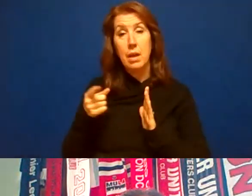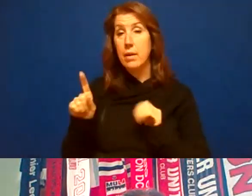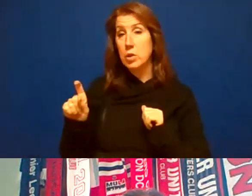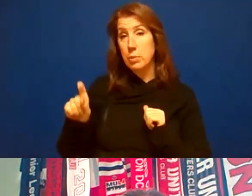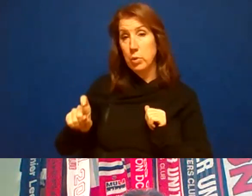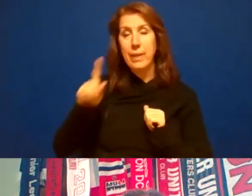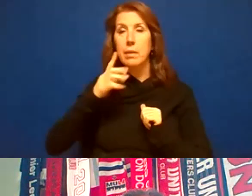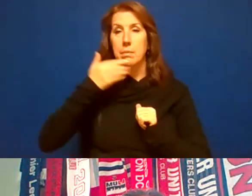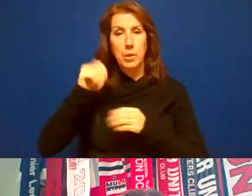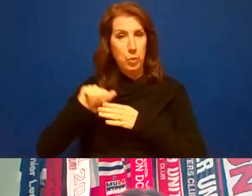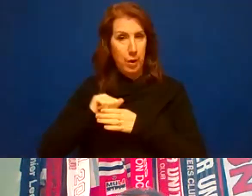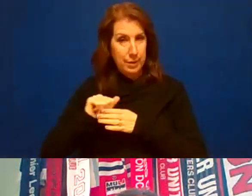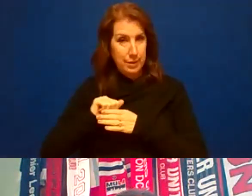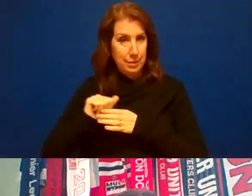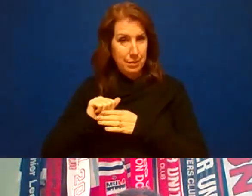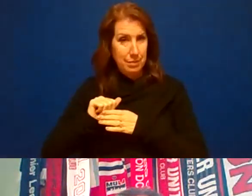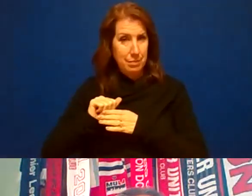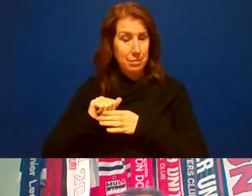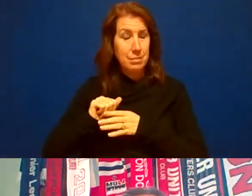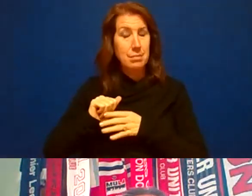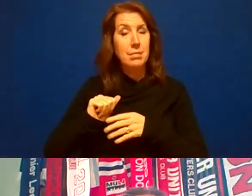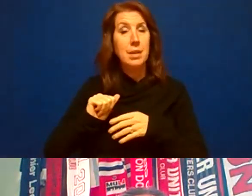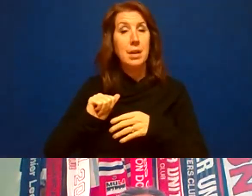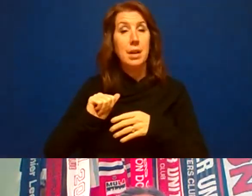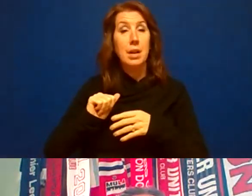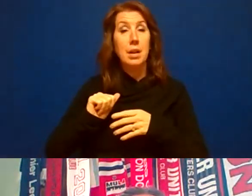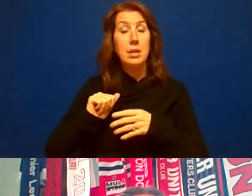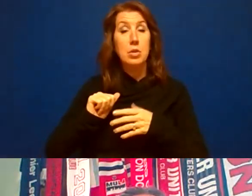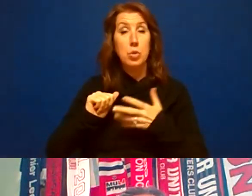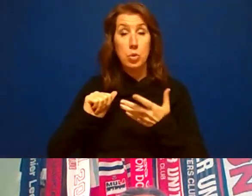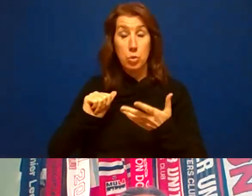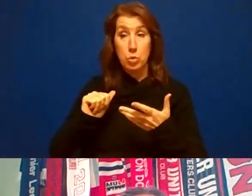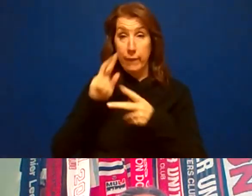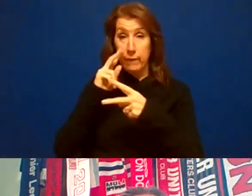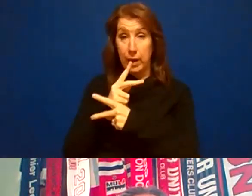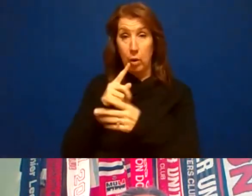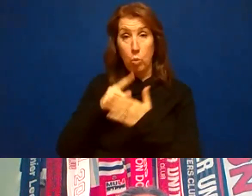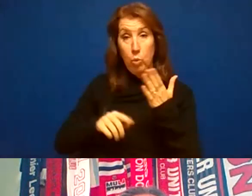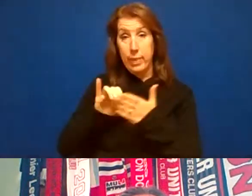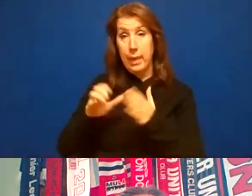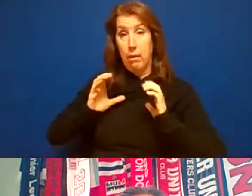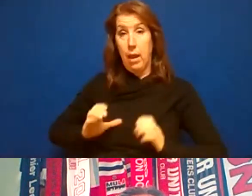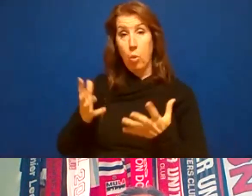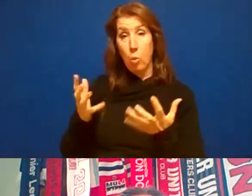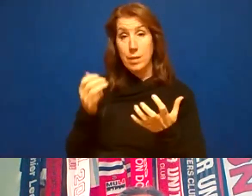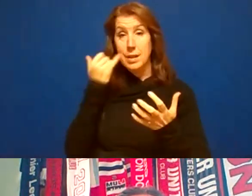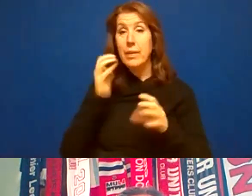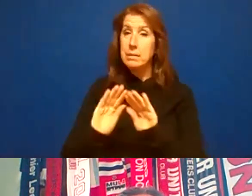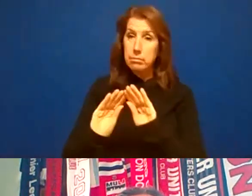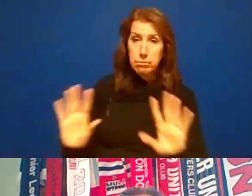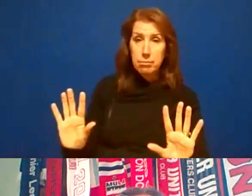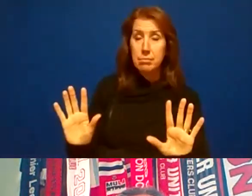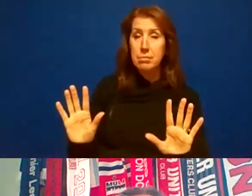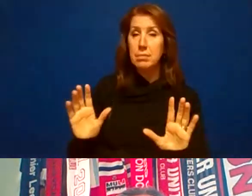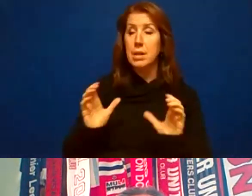best practice to actually give effect to what the person wants when it is clear what the person wants. You